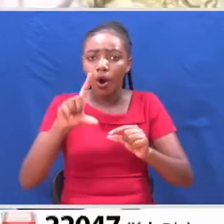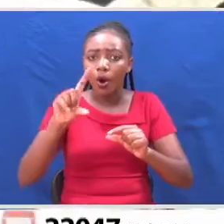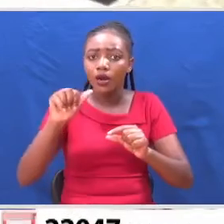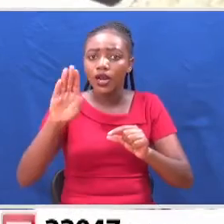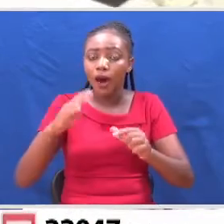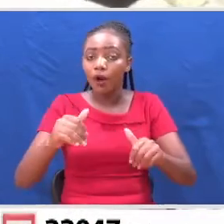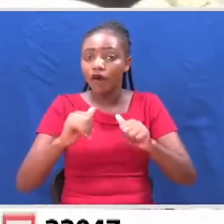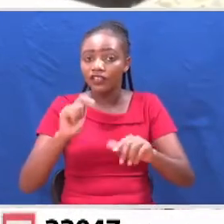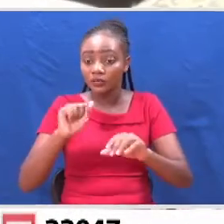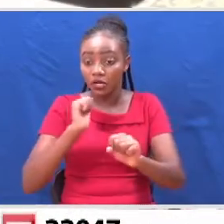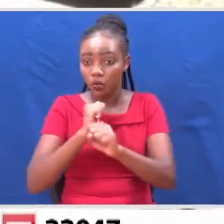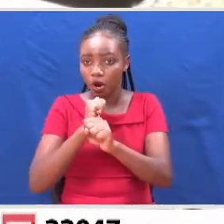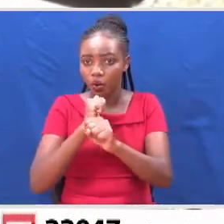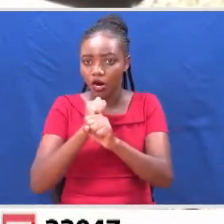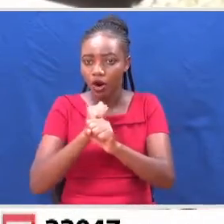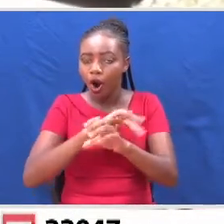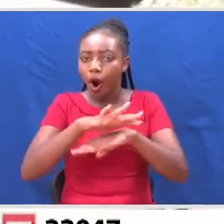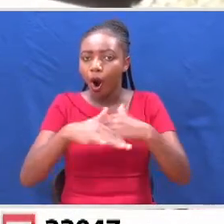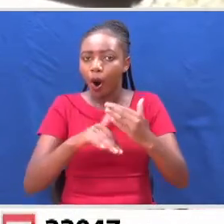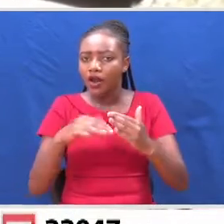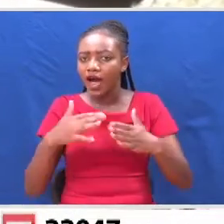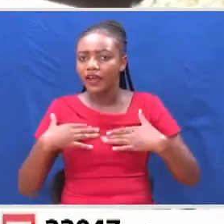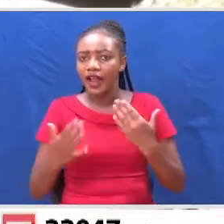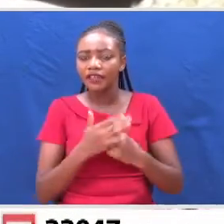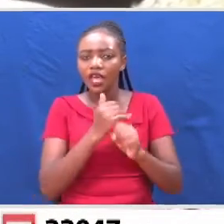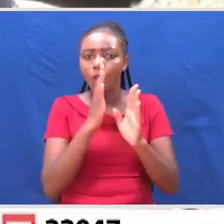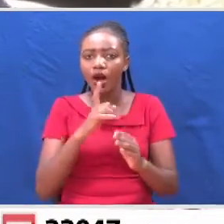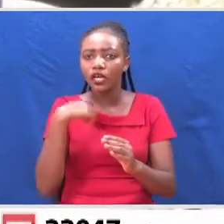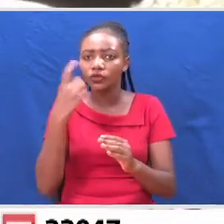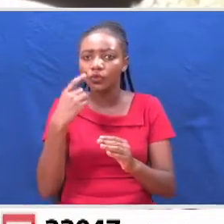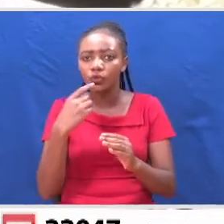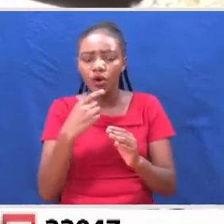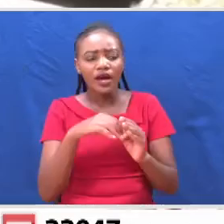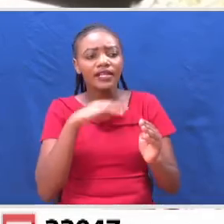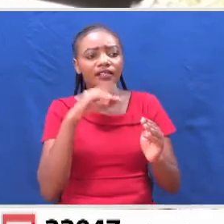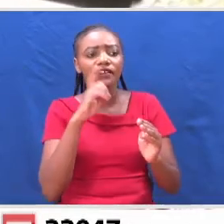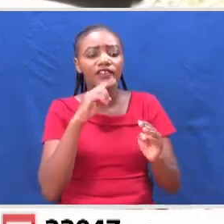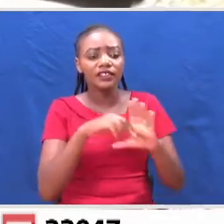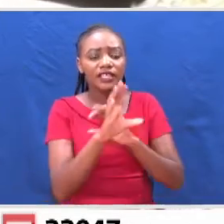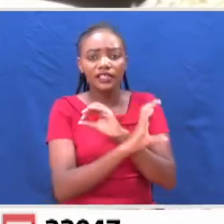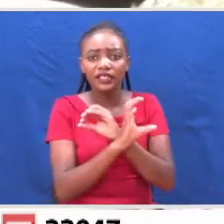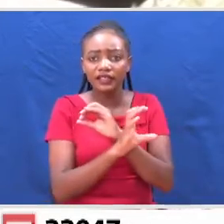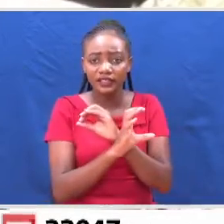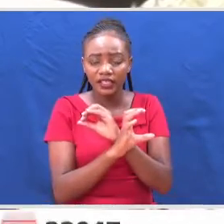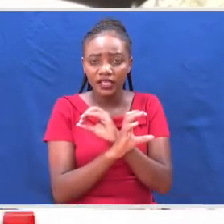officer. Out of all the healthcare workers that have been listed as dead in this country from COVID,